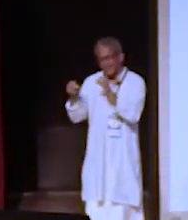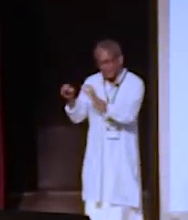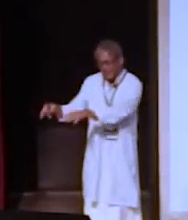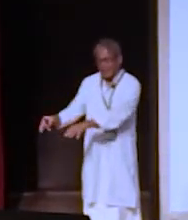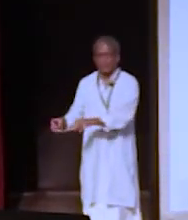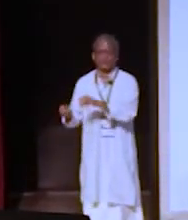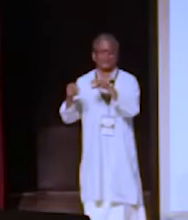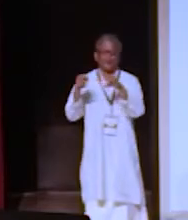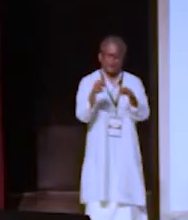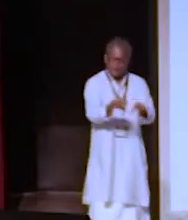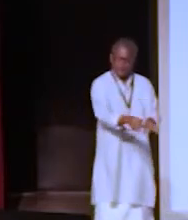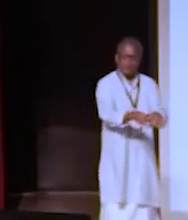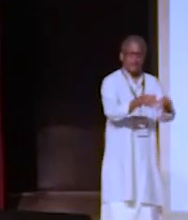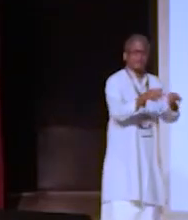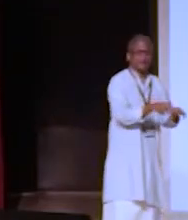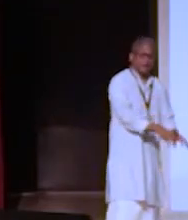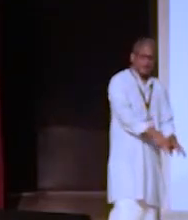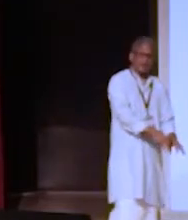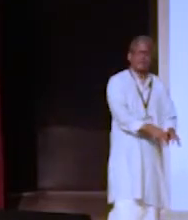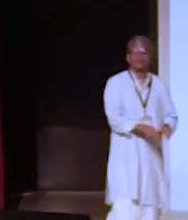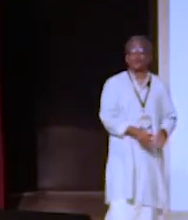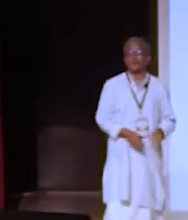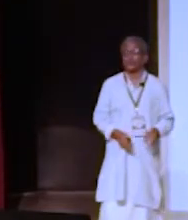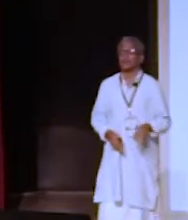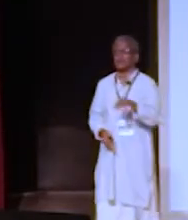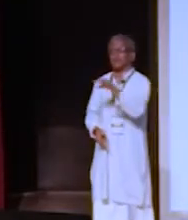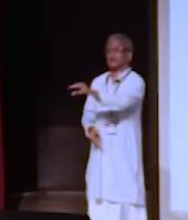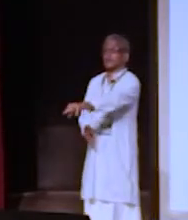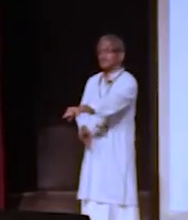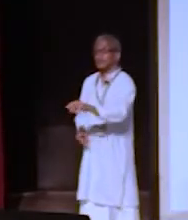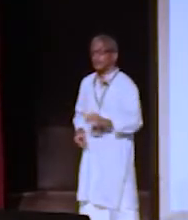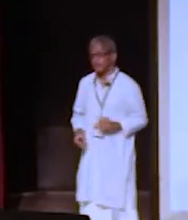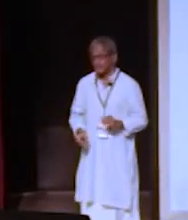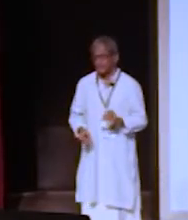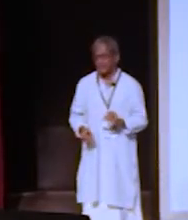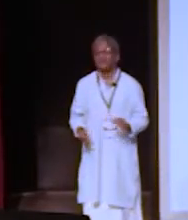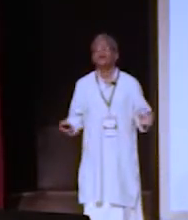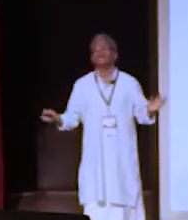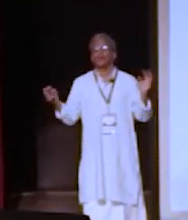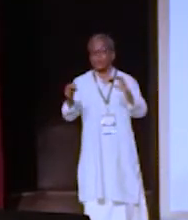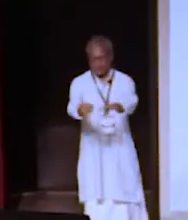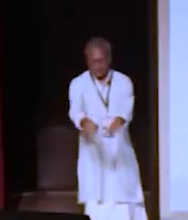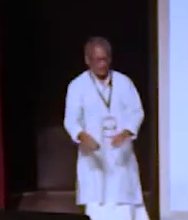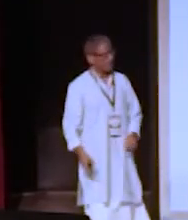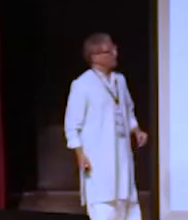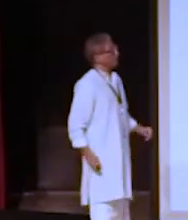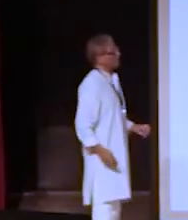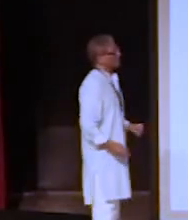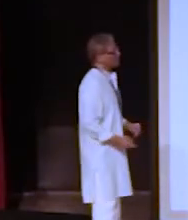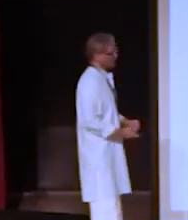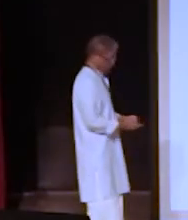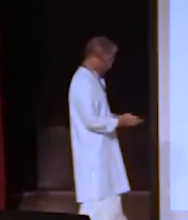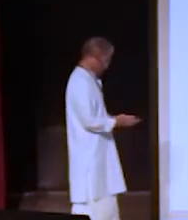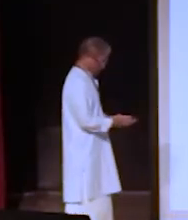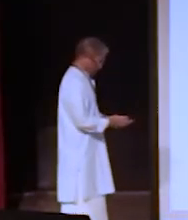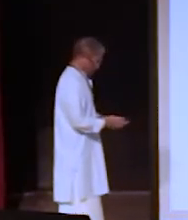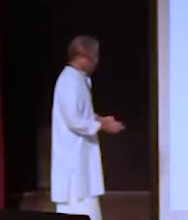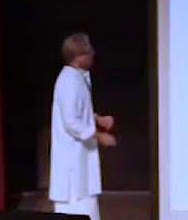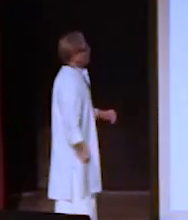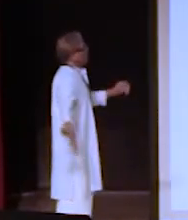content. Every language, every group, every local teacher knows what the content is for their children. We are hoping to get it onto the